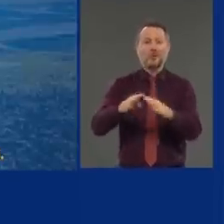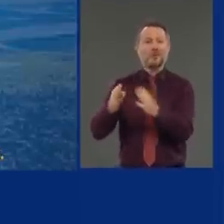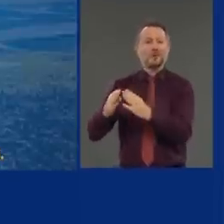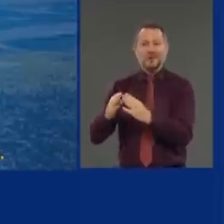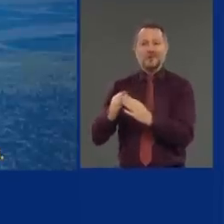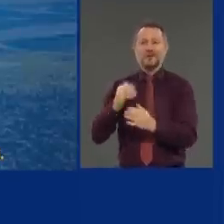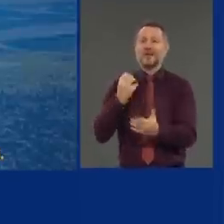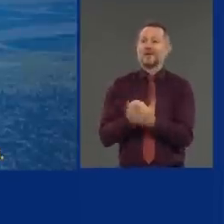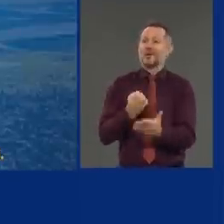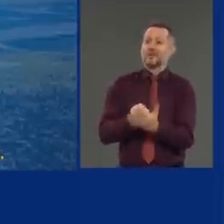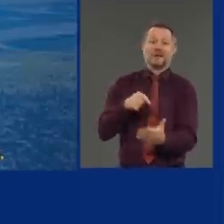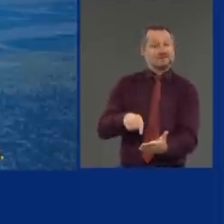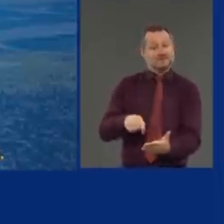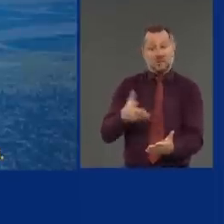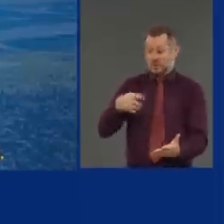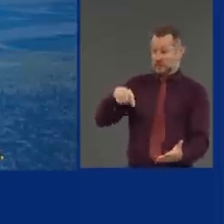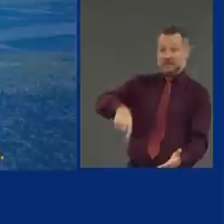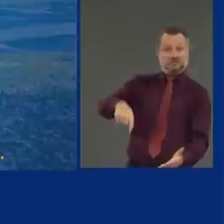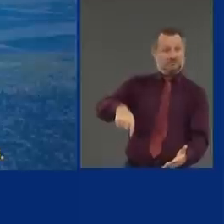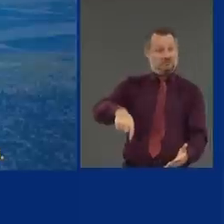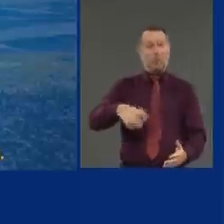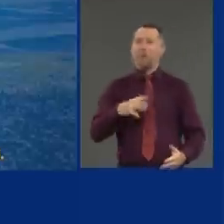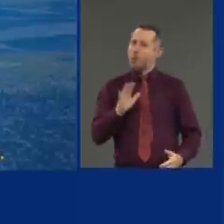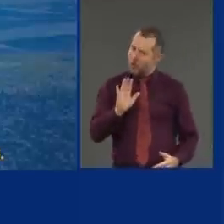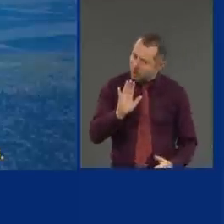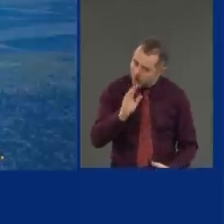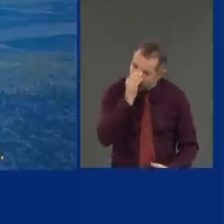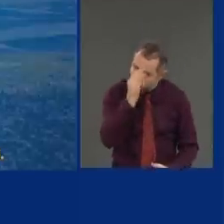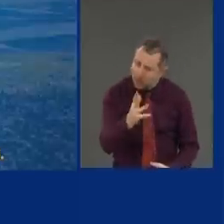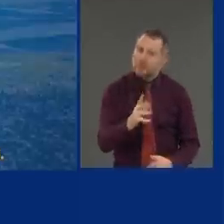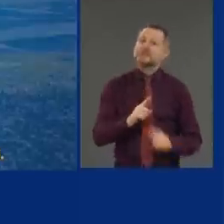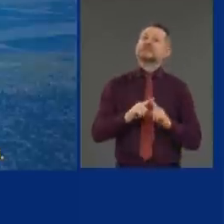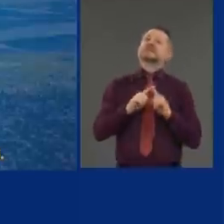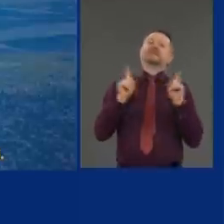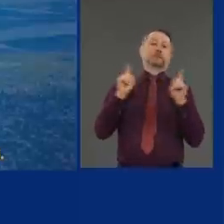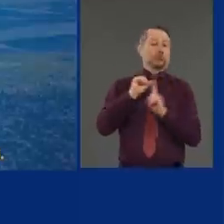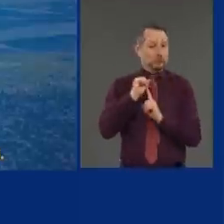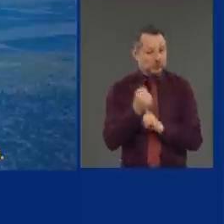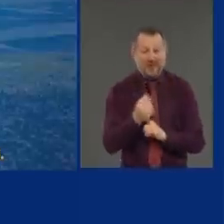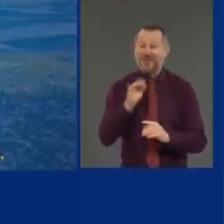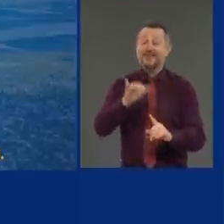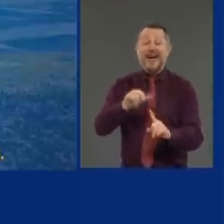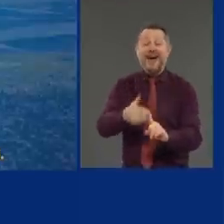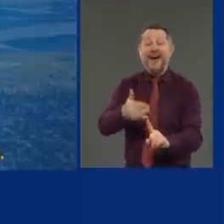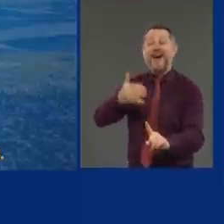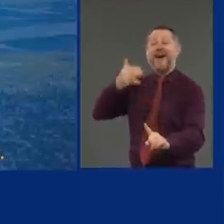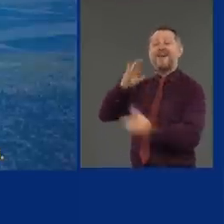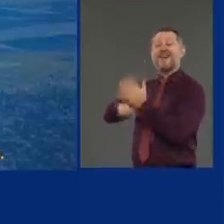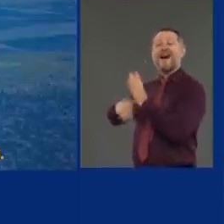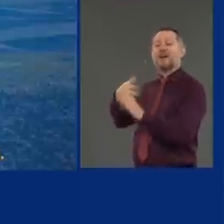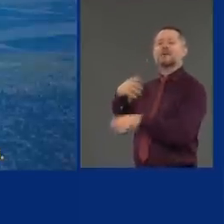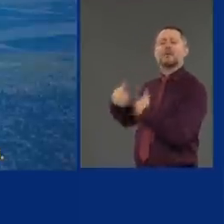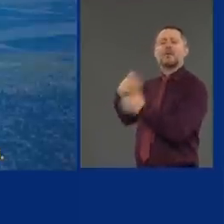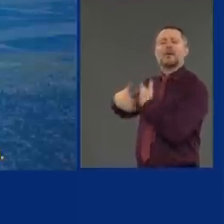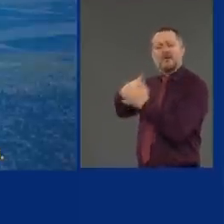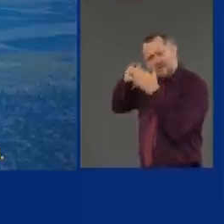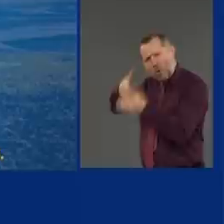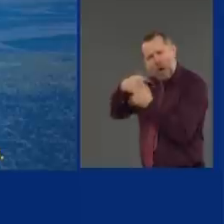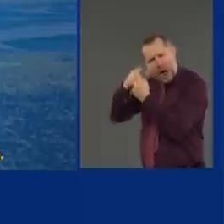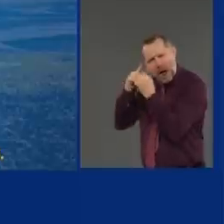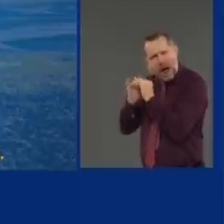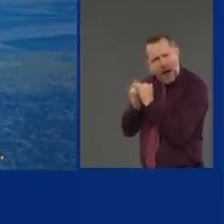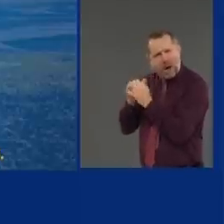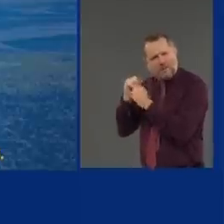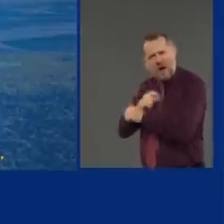entirely different situation than everything we've done up until now. Everything we've done up until now has been fighting the virus as